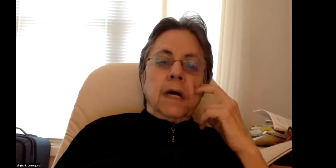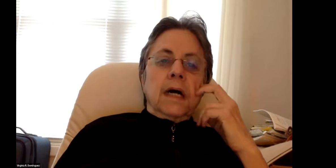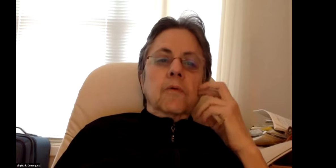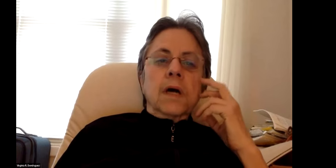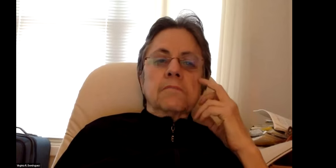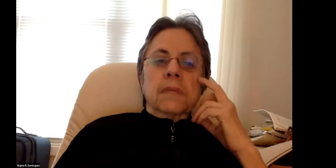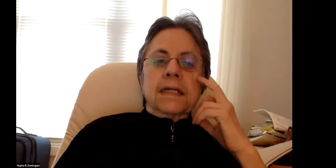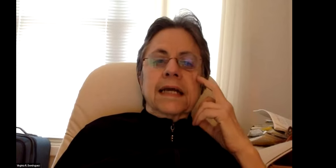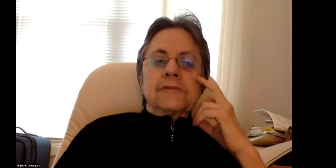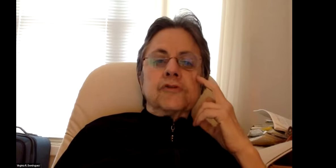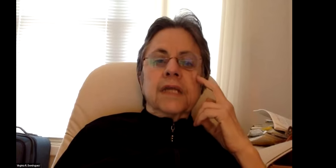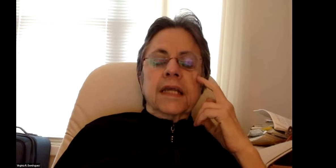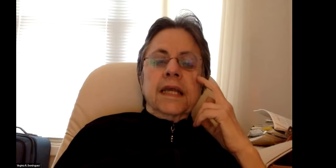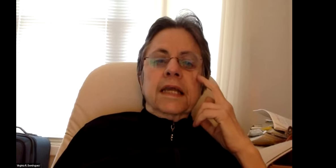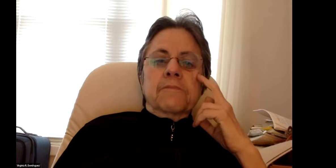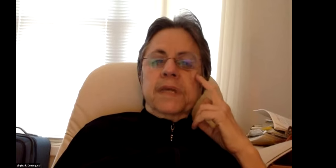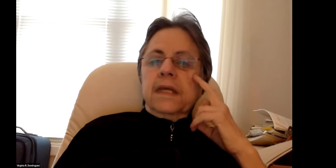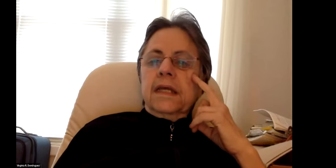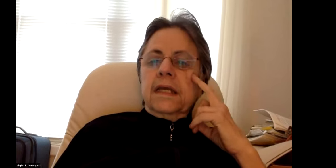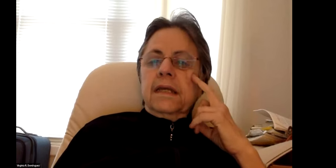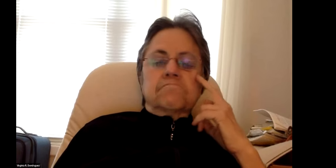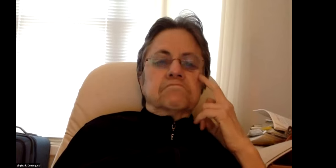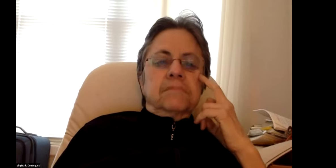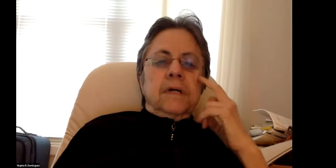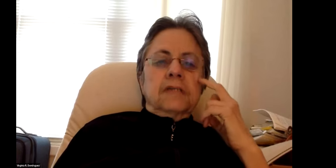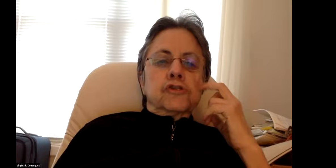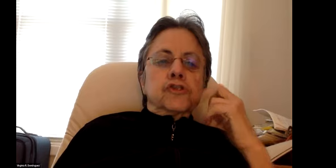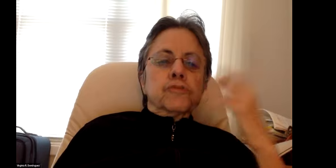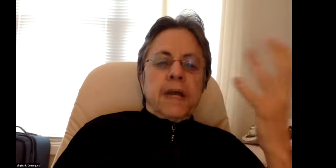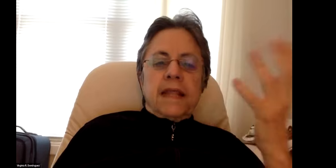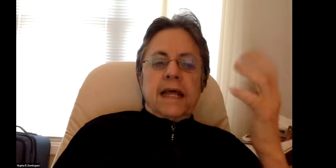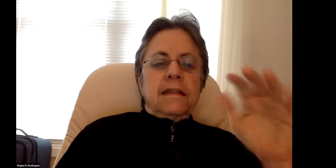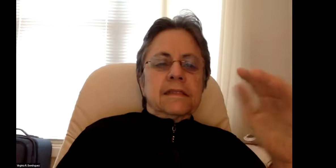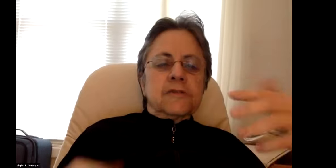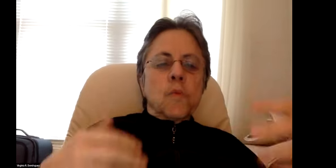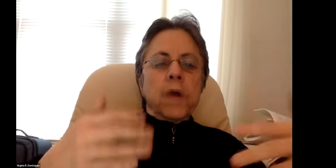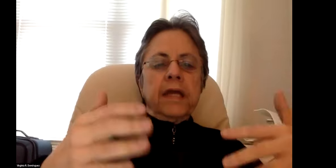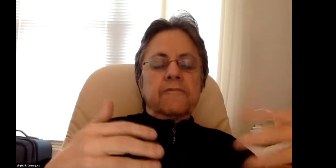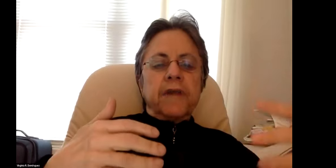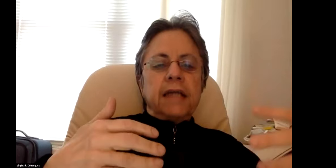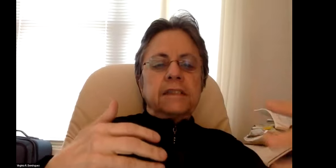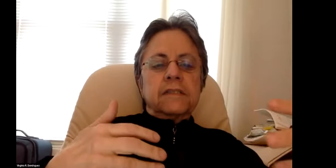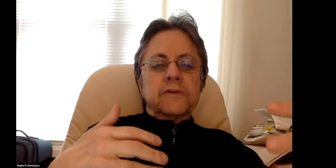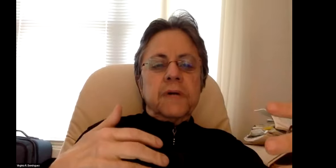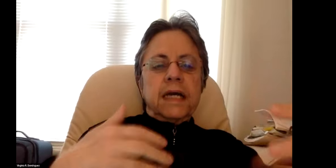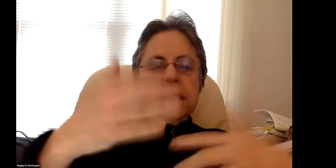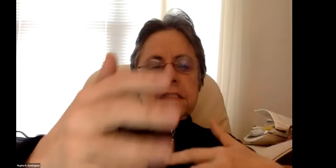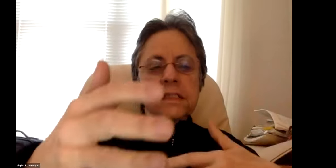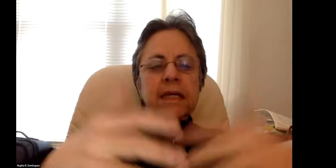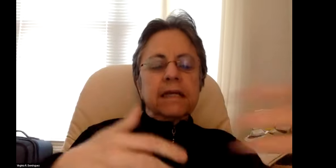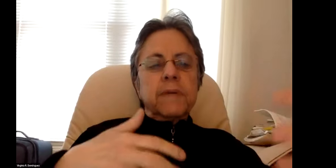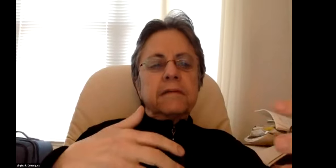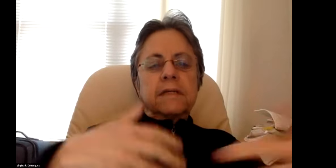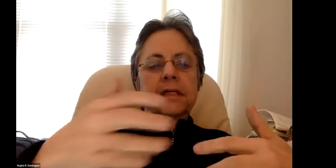sexual, what might actually be understood by that. This is a way of reacting to